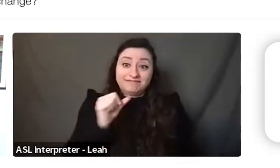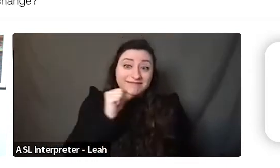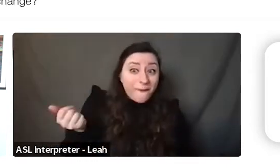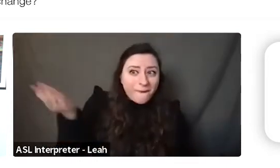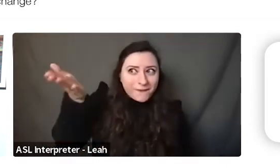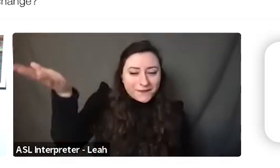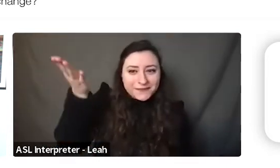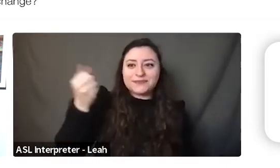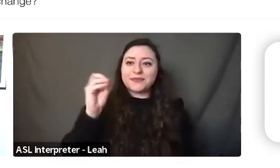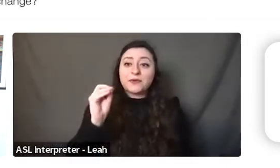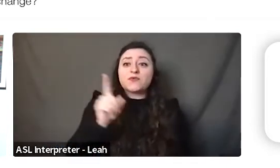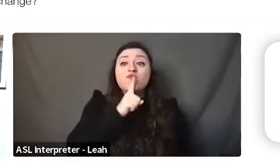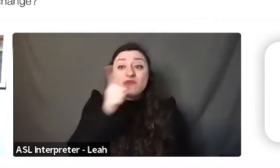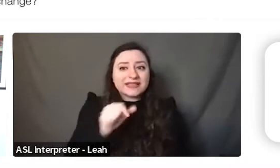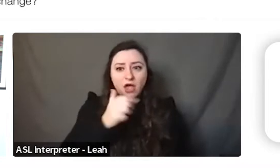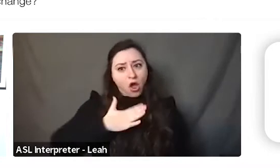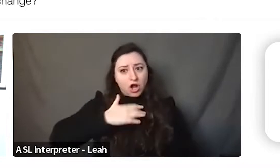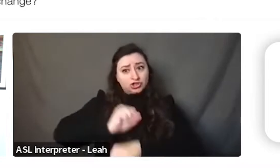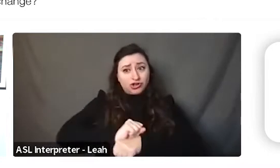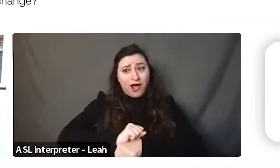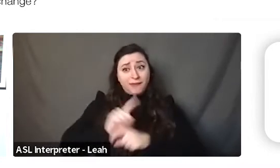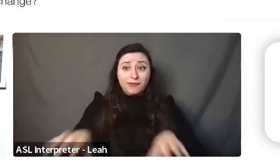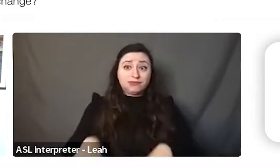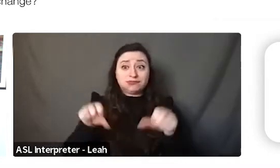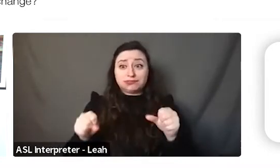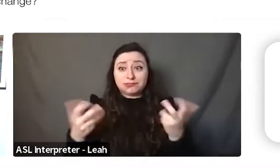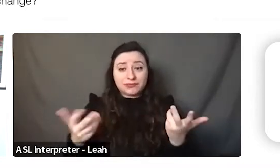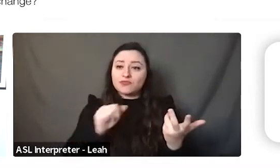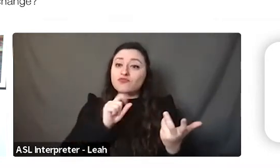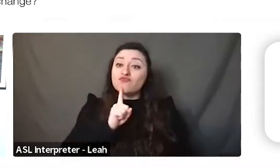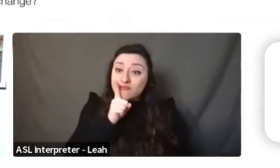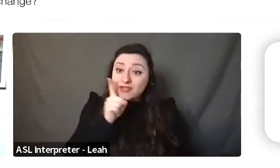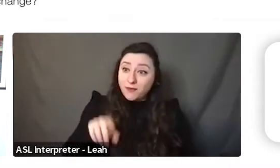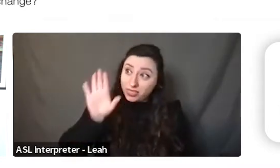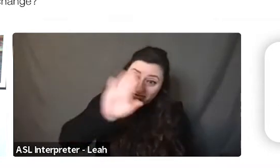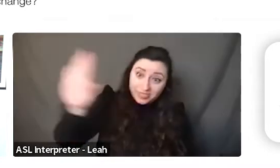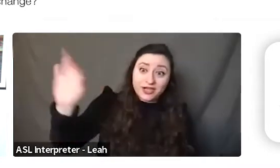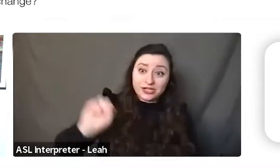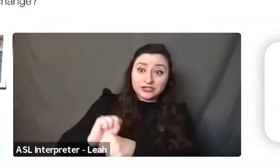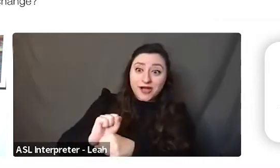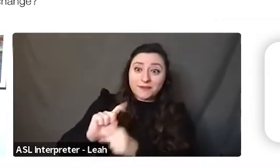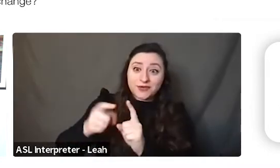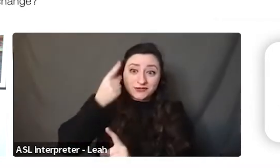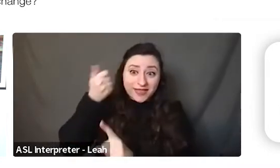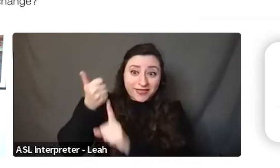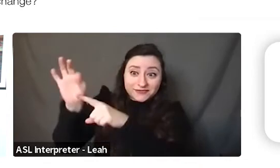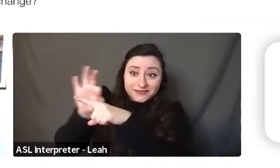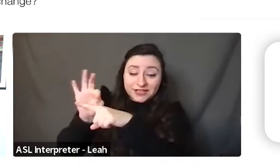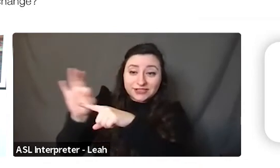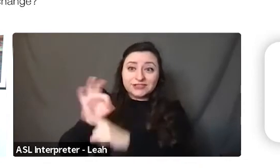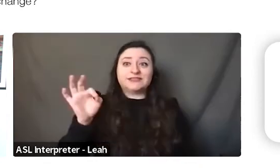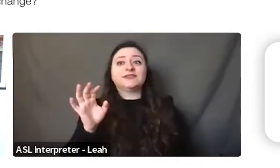So it's really not our job to be doing this. It's really their job, actually. But what the study shows